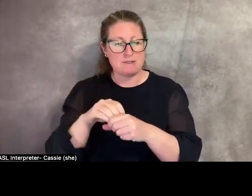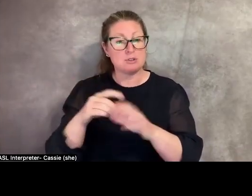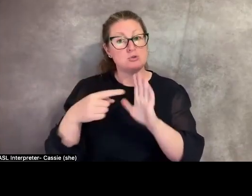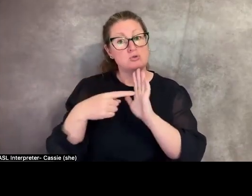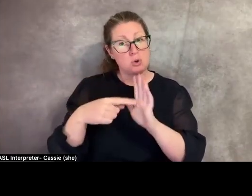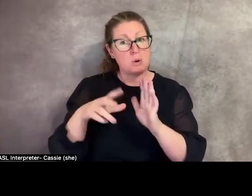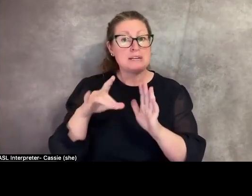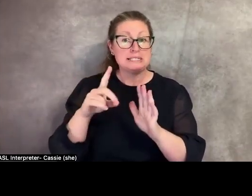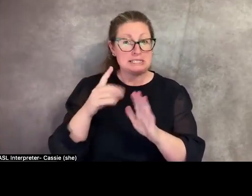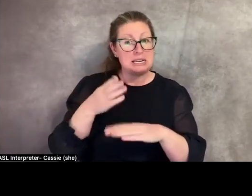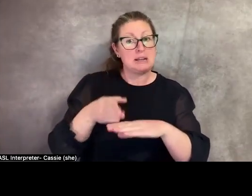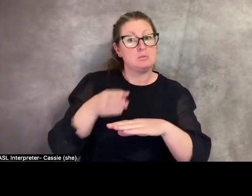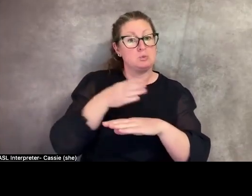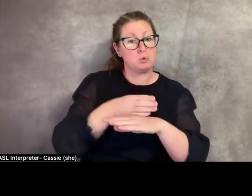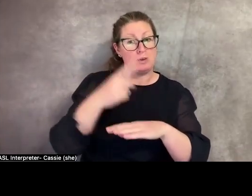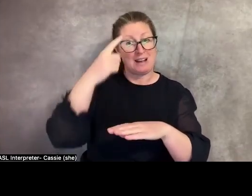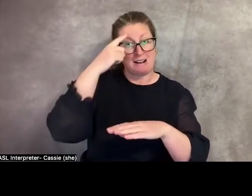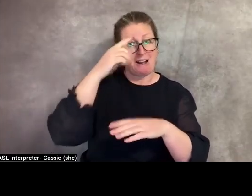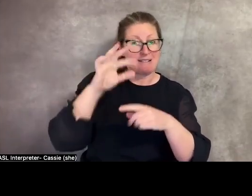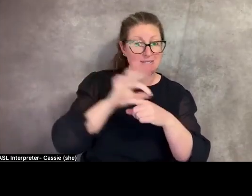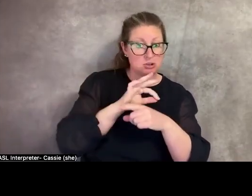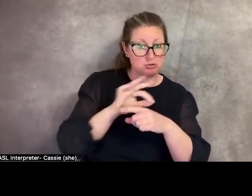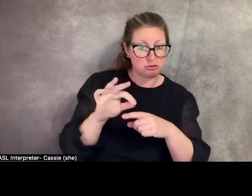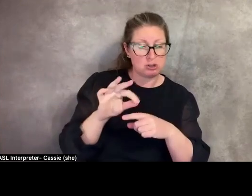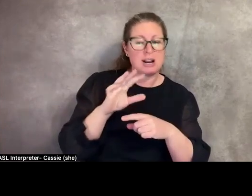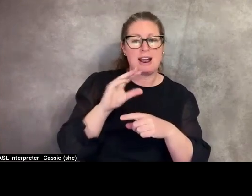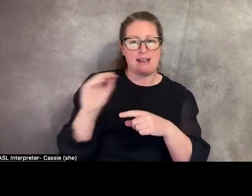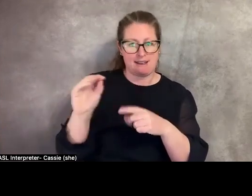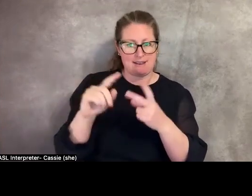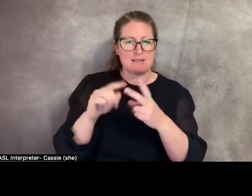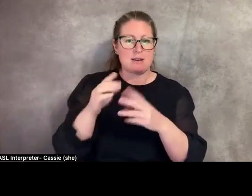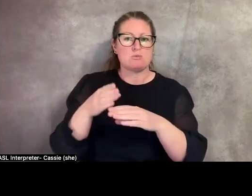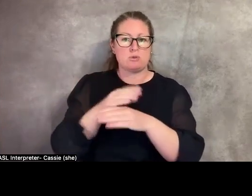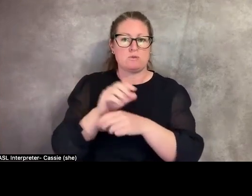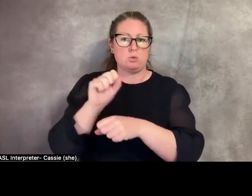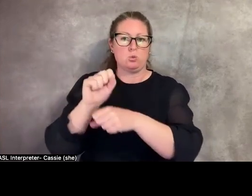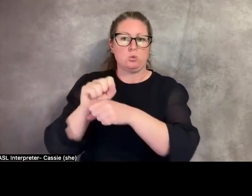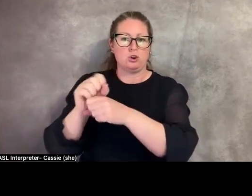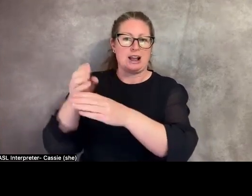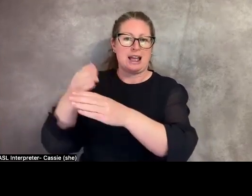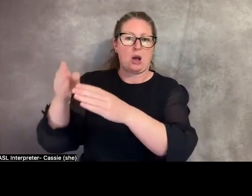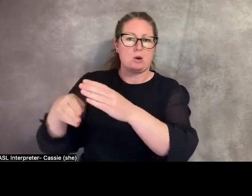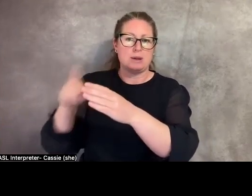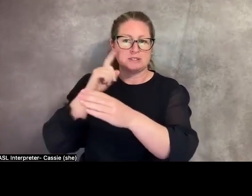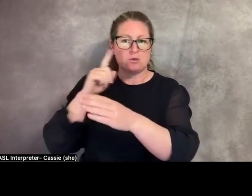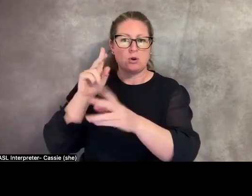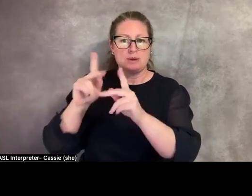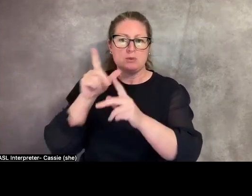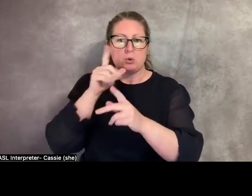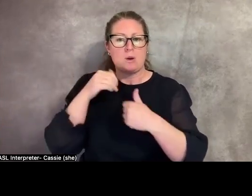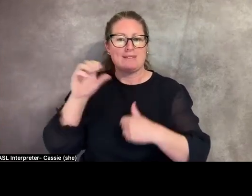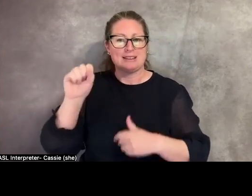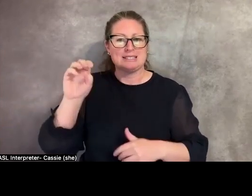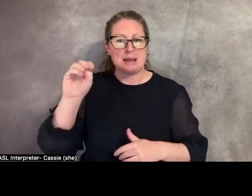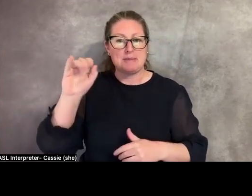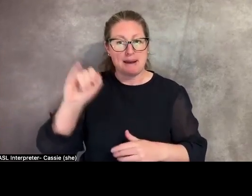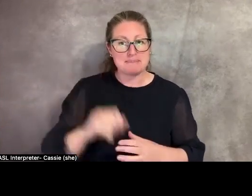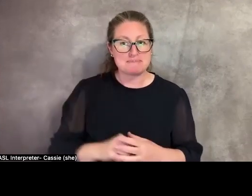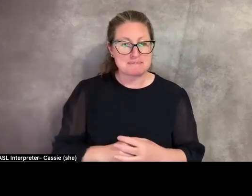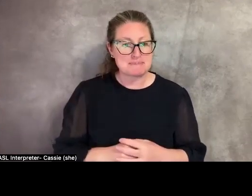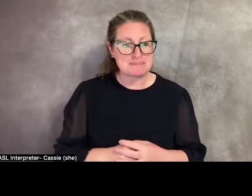both improves cognitive functioning and improves work outcomes in people with serious mental illness. Let's go on to the next